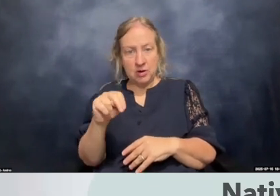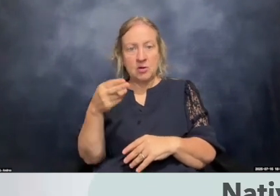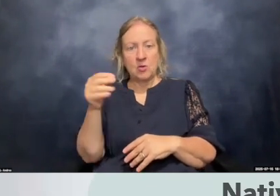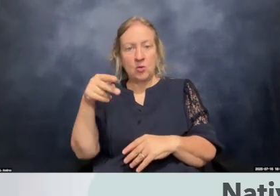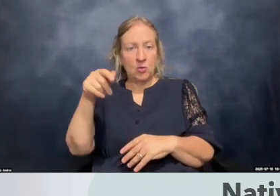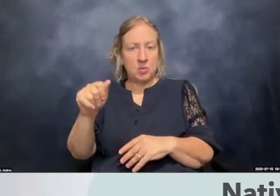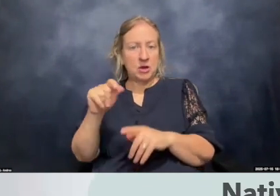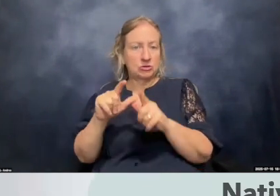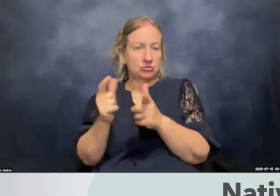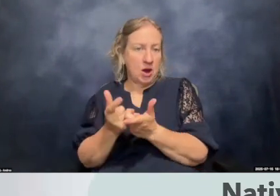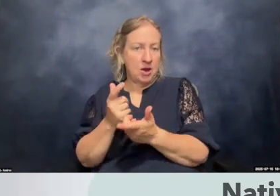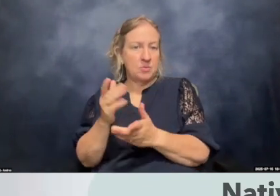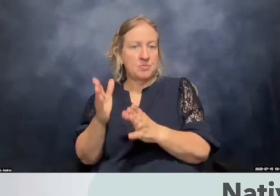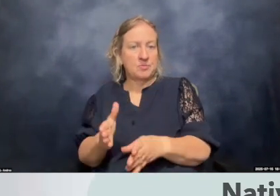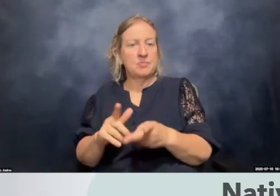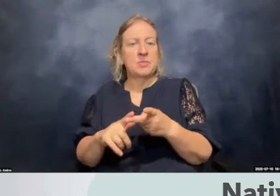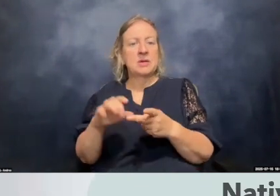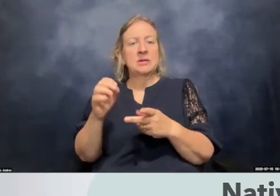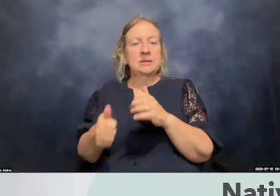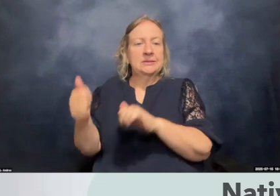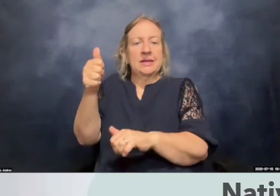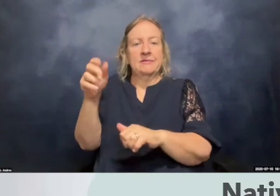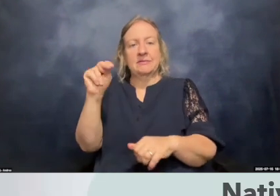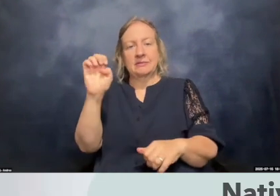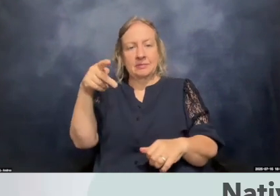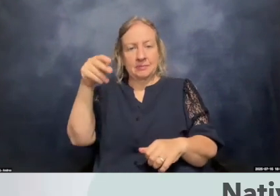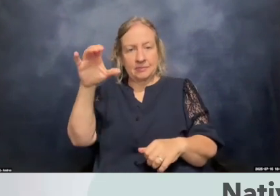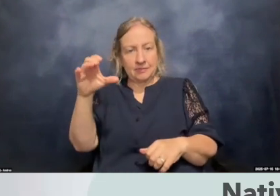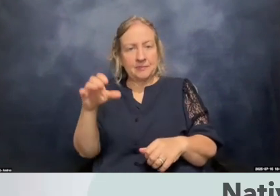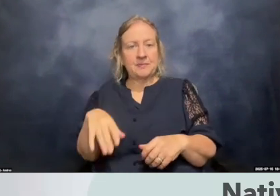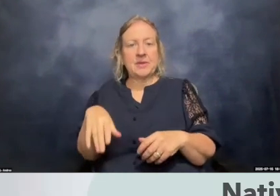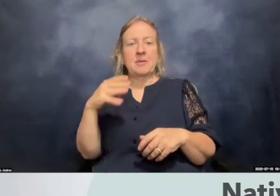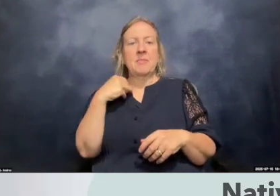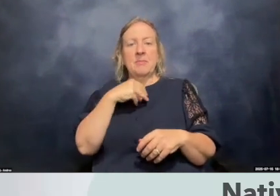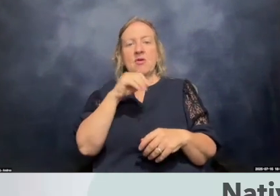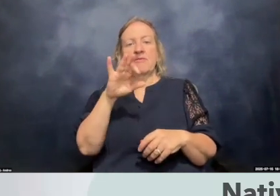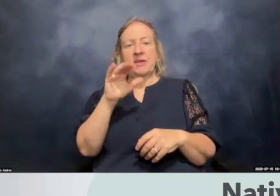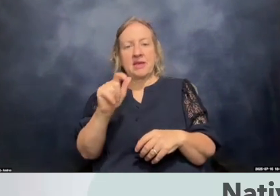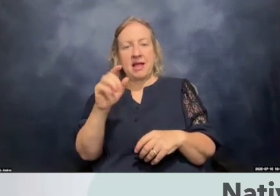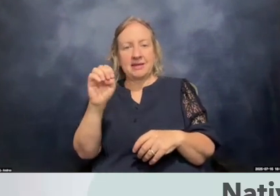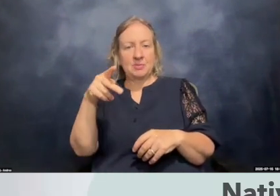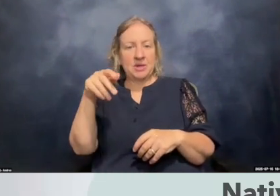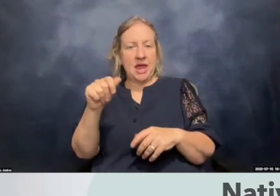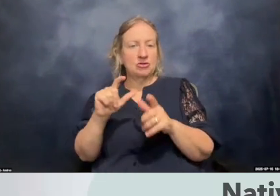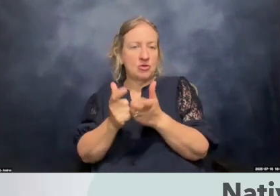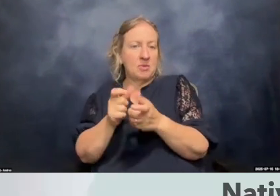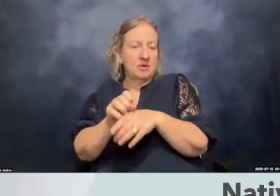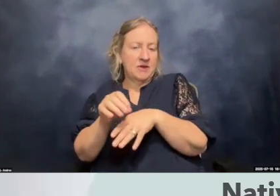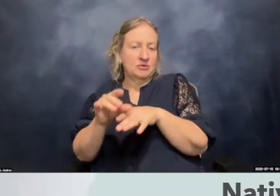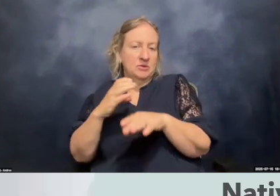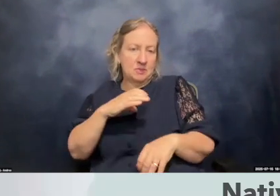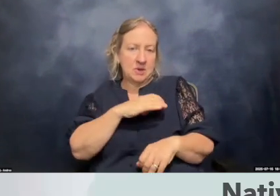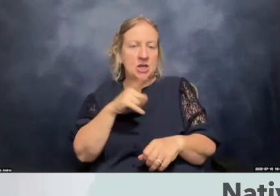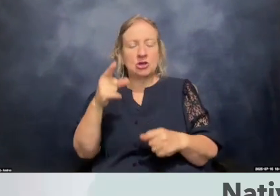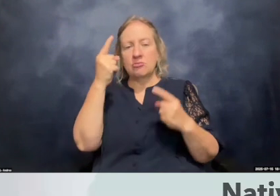of the Cal EPA Tribal Advisory Committee, and member of CARB's Environmental Justice Advisory Committee. Jill was incredibly thoughtful